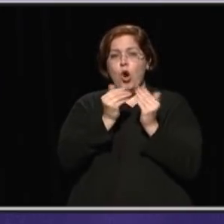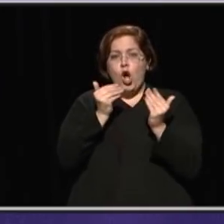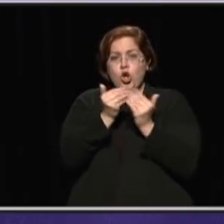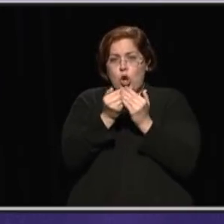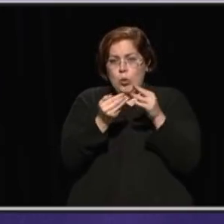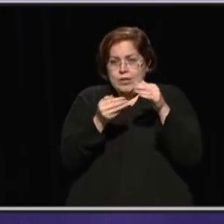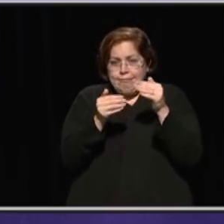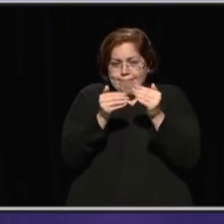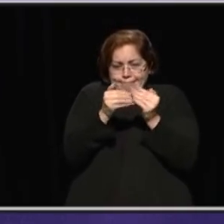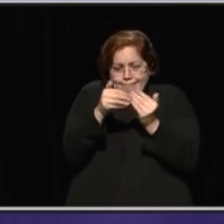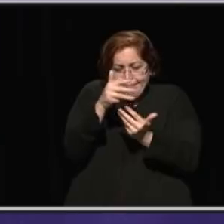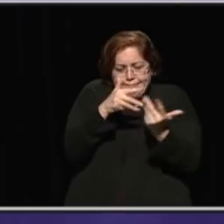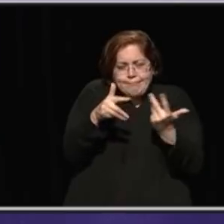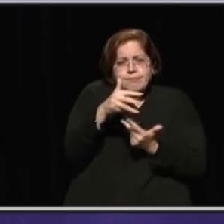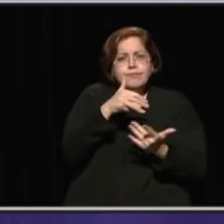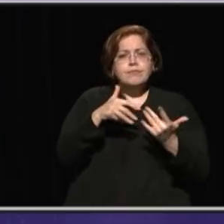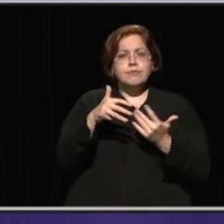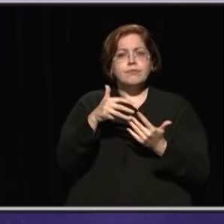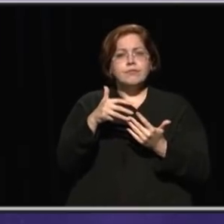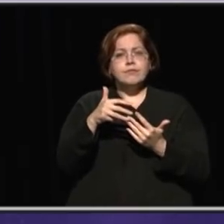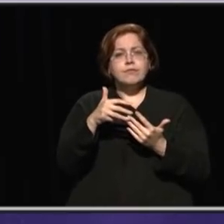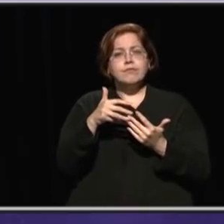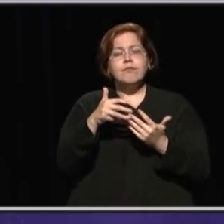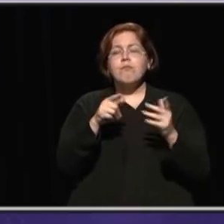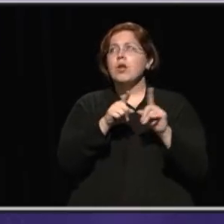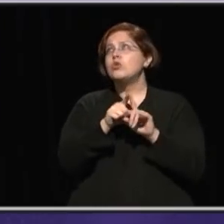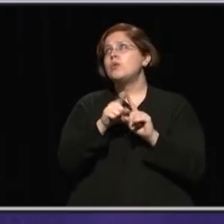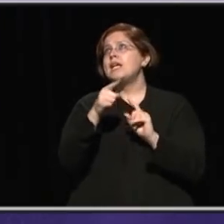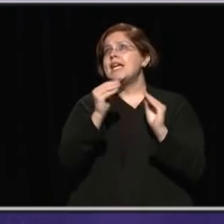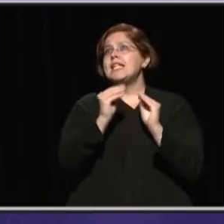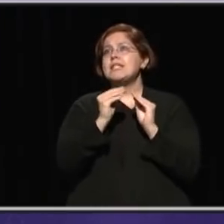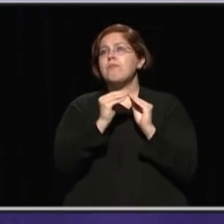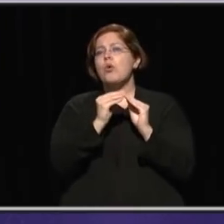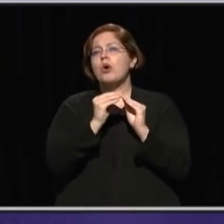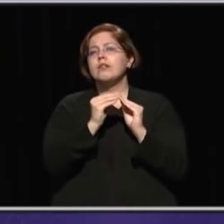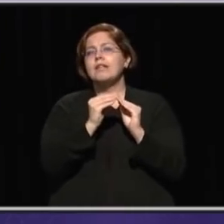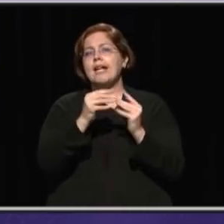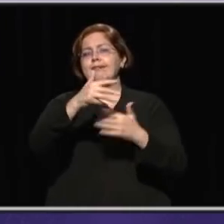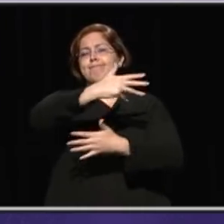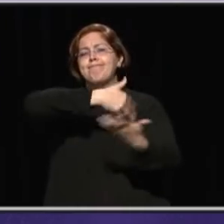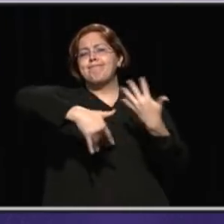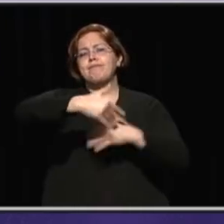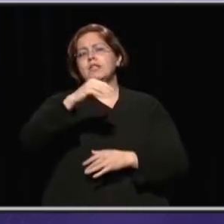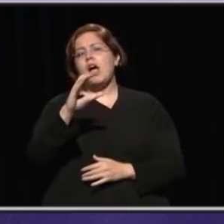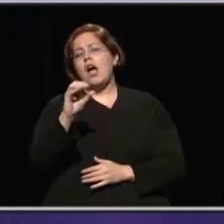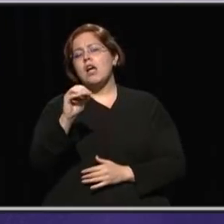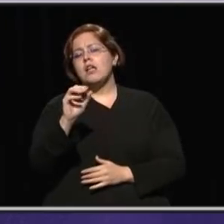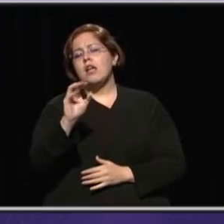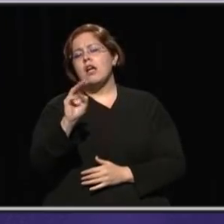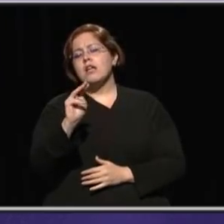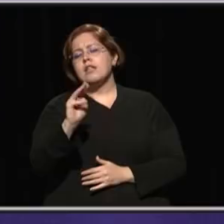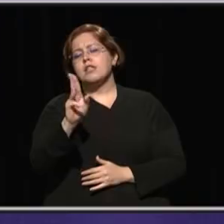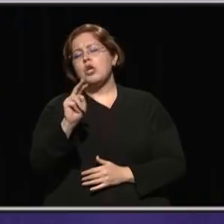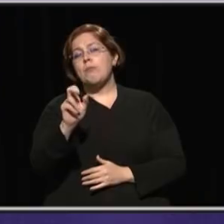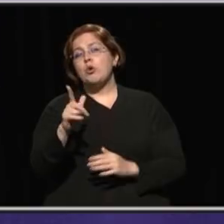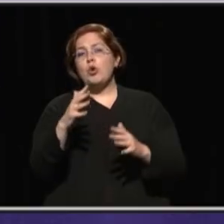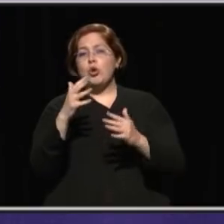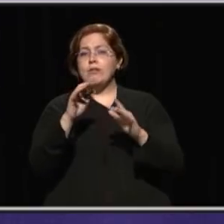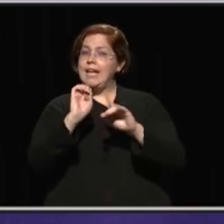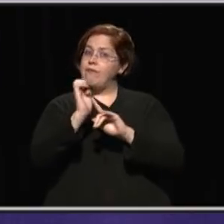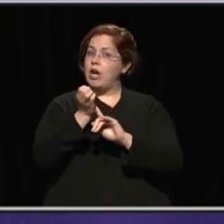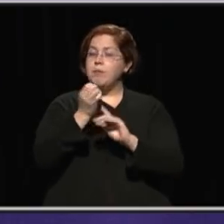together, and it's a more communal setting. So unlike, say, an apartment complex,